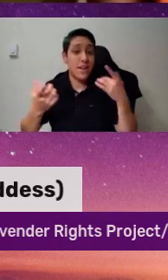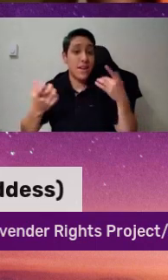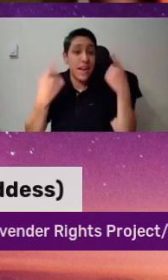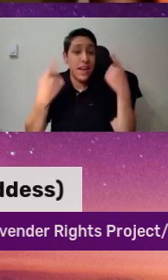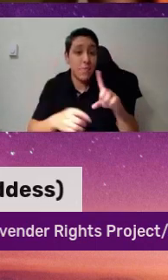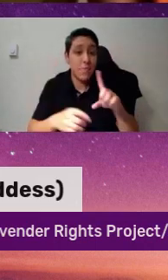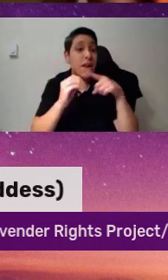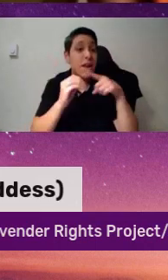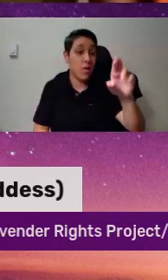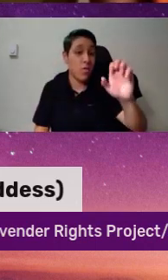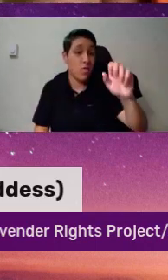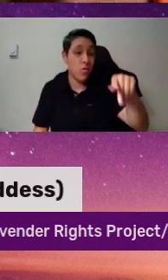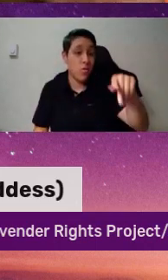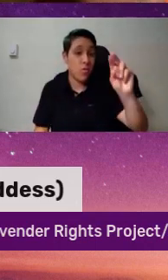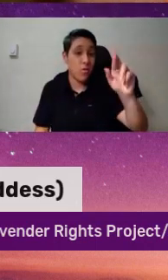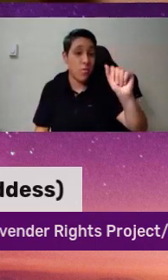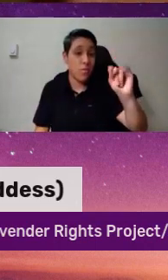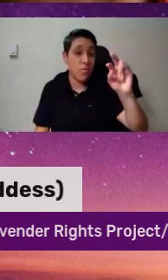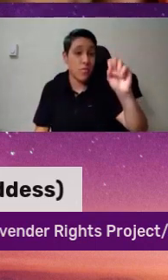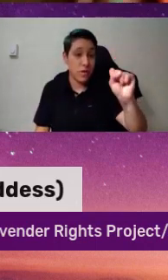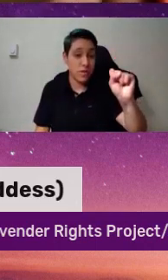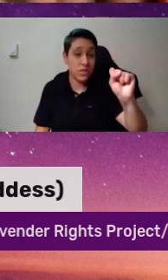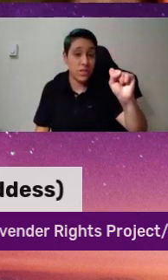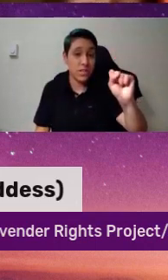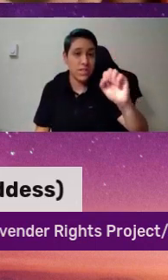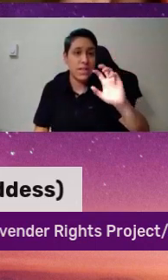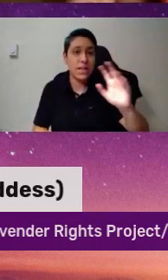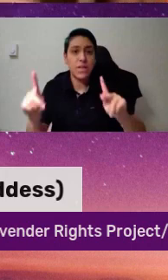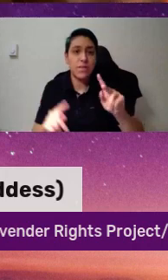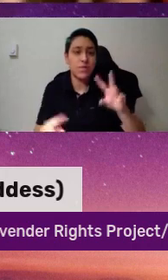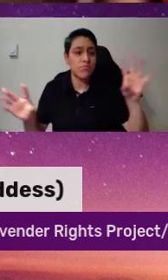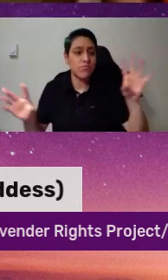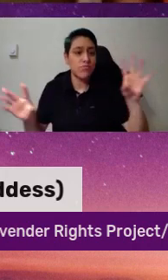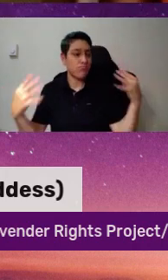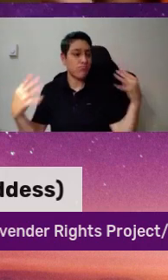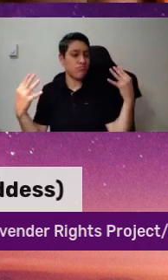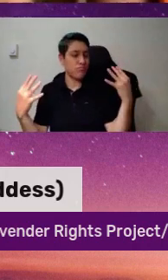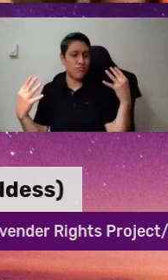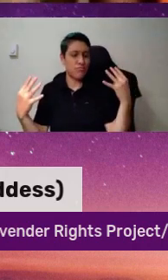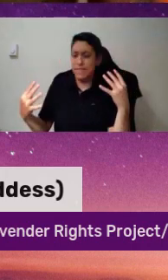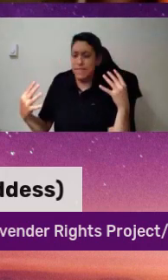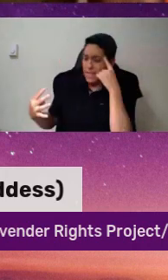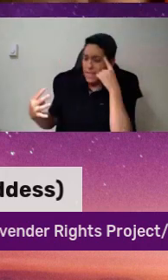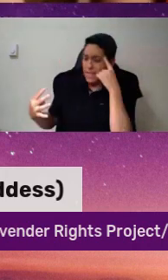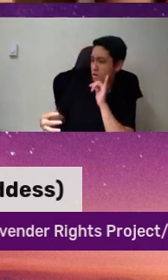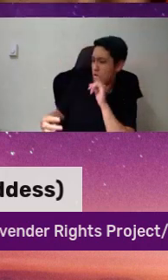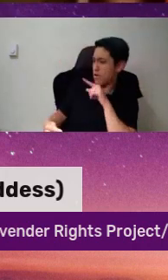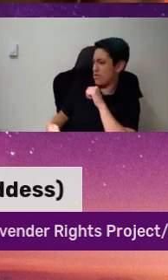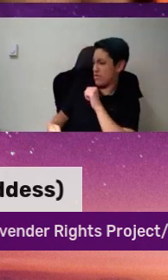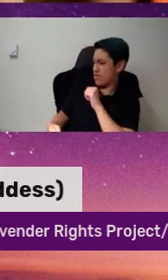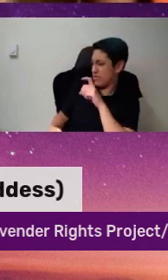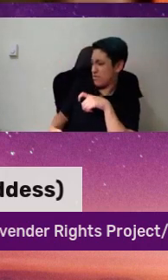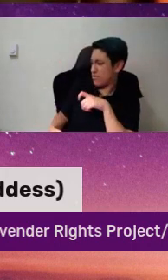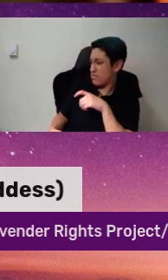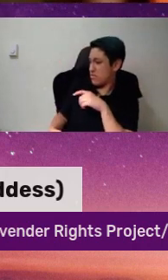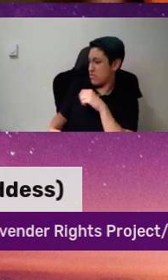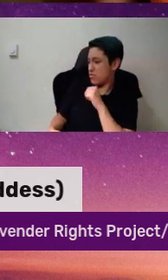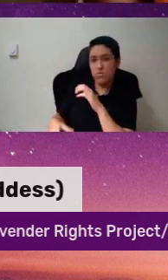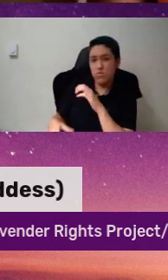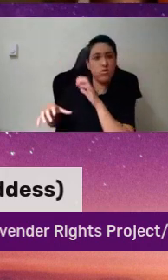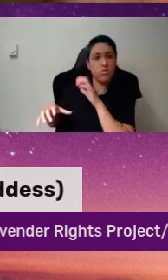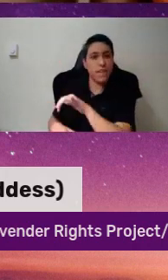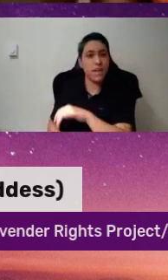like, this wasn't the thing you're supposed to do. You know, you want to look at our pain, look at our celebration, look at our